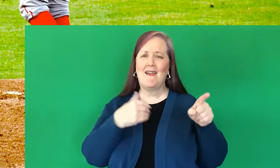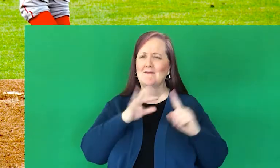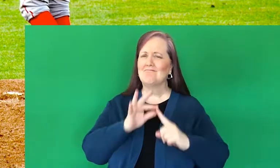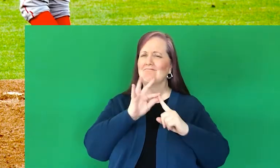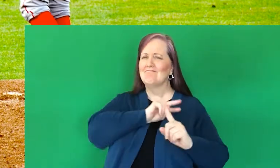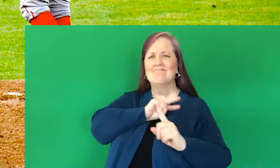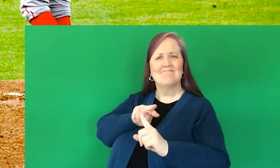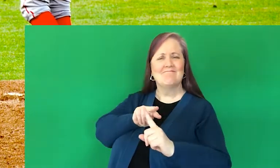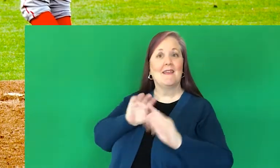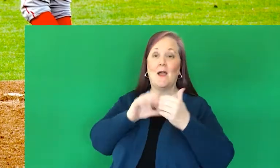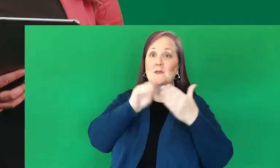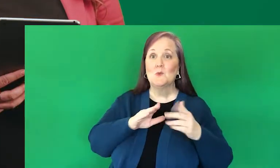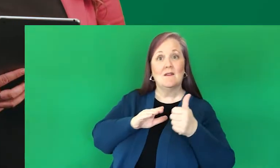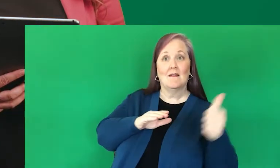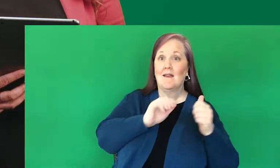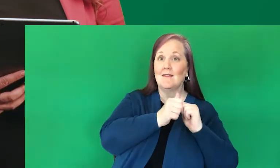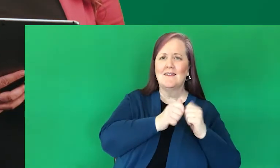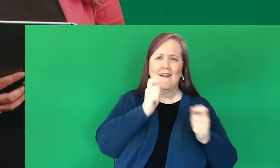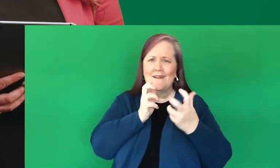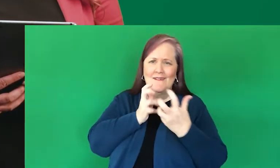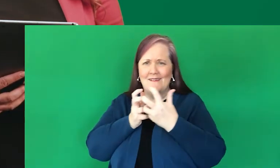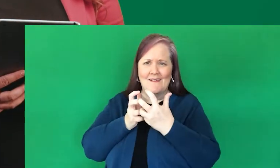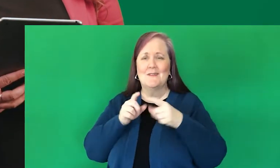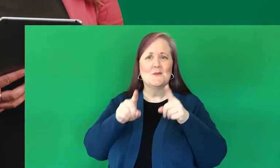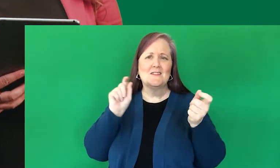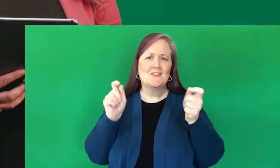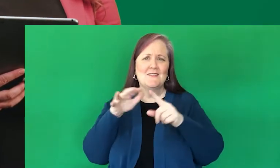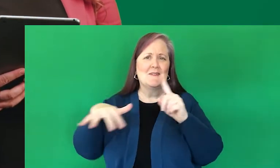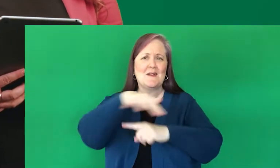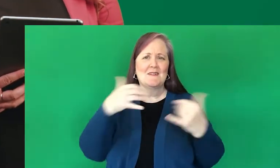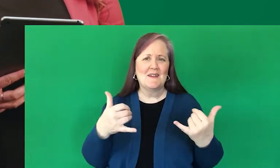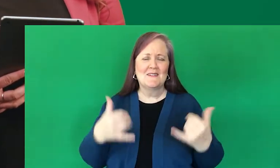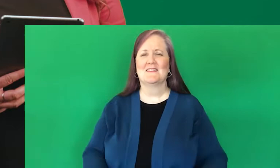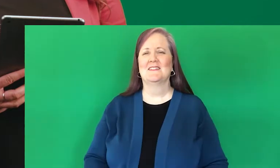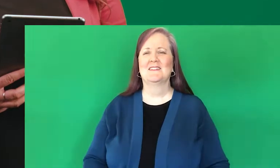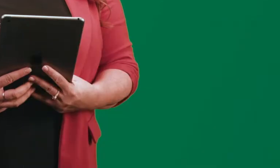has a unique perspective on how student athletes are adapting to the changing environment.